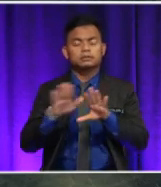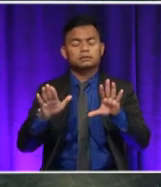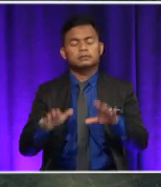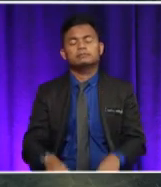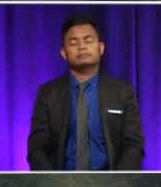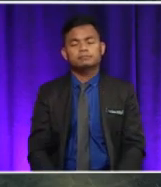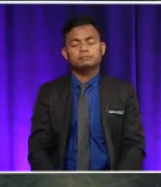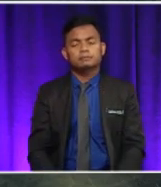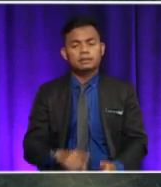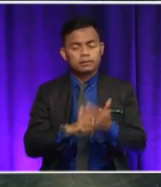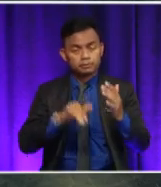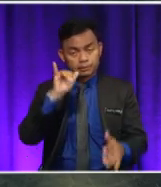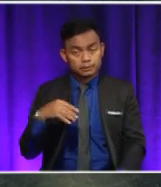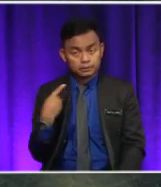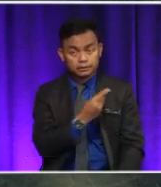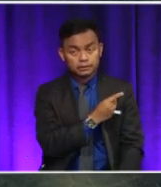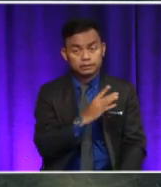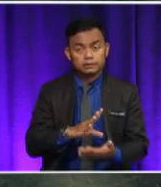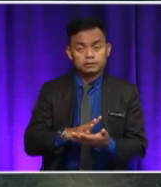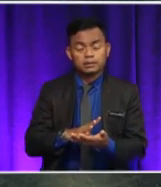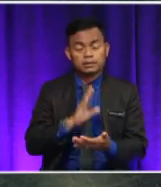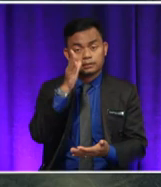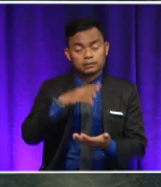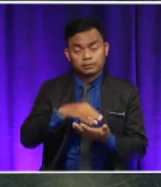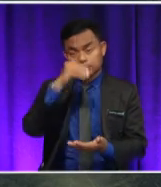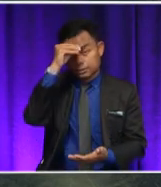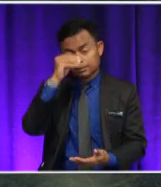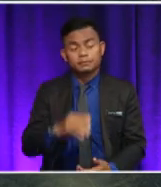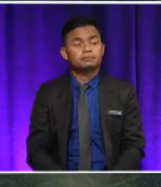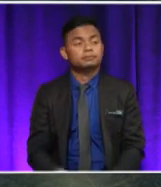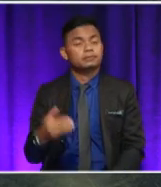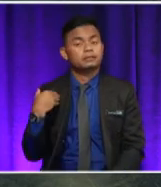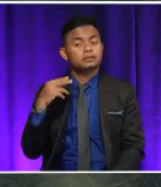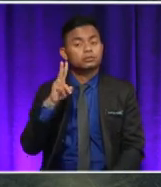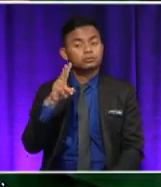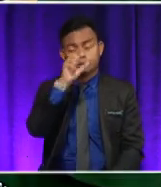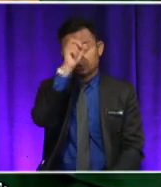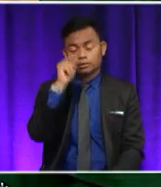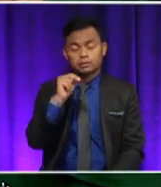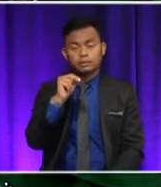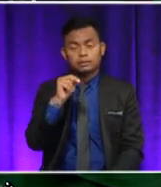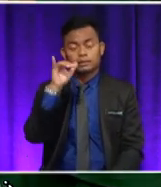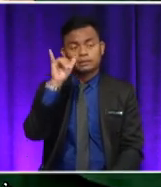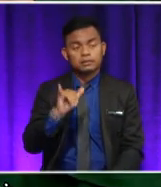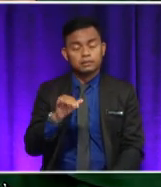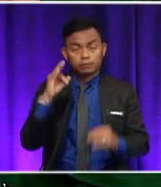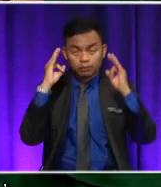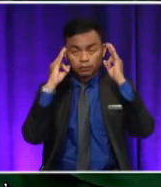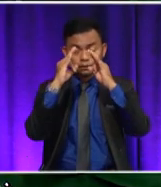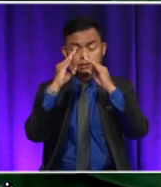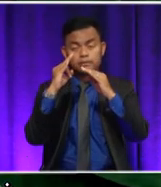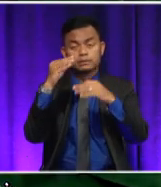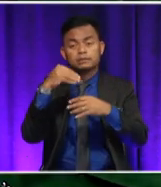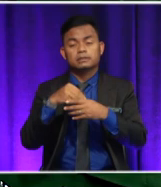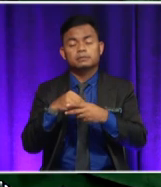wondering, what are we going to learn, Teacher Liana? Okay, these two questions, it's to bring the focus of our lesson to speaking.